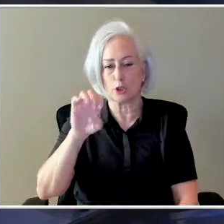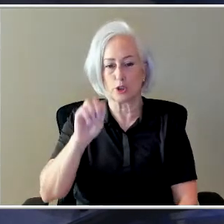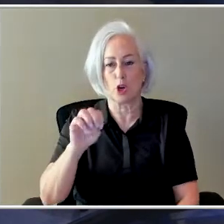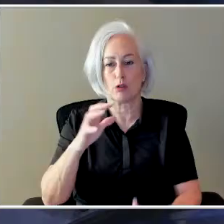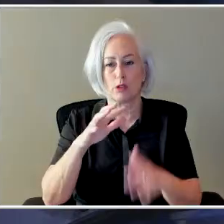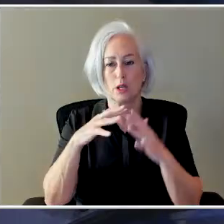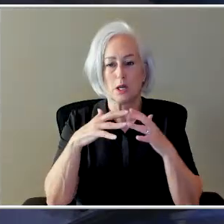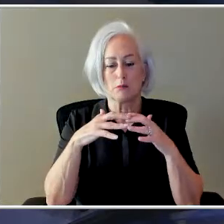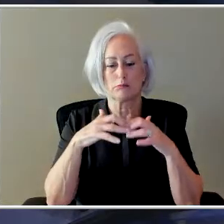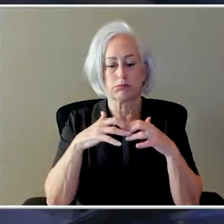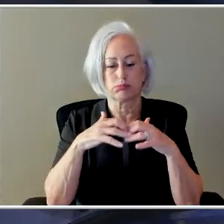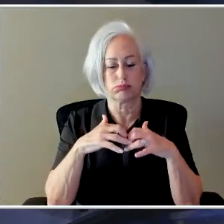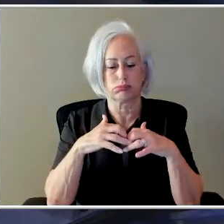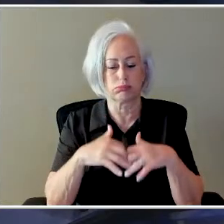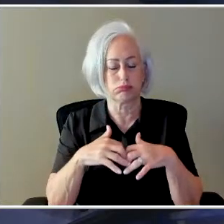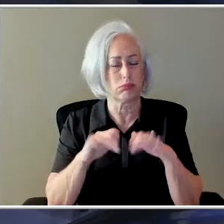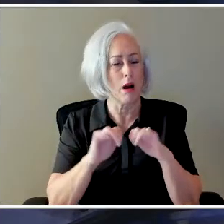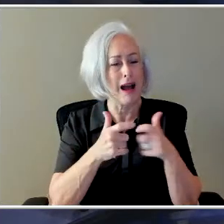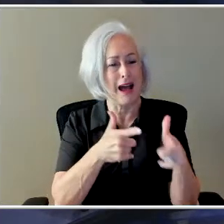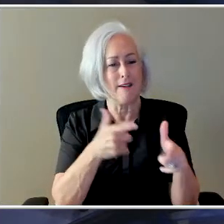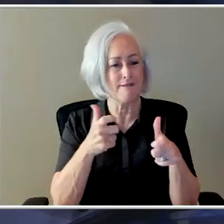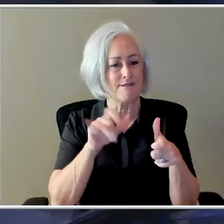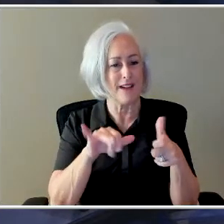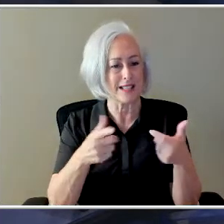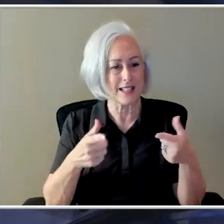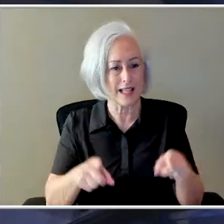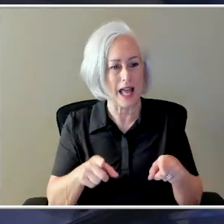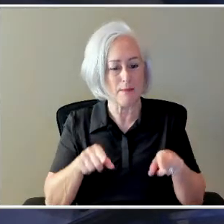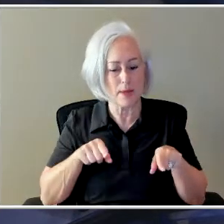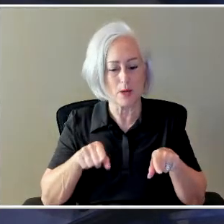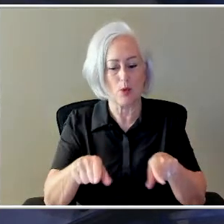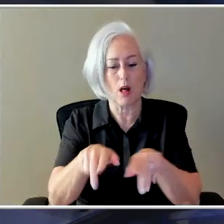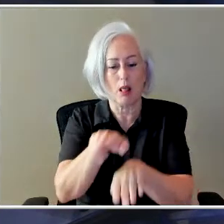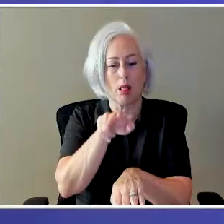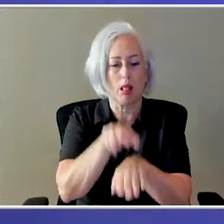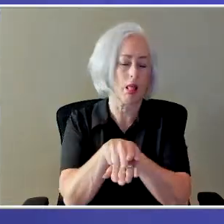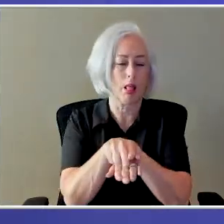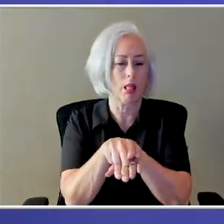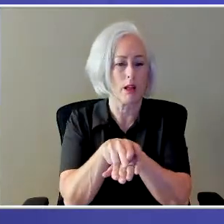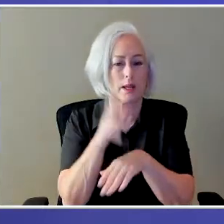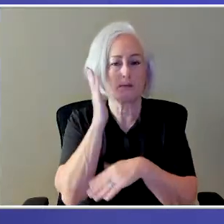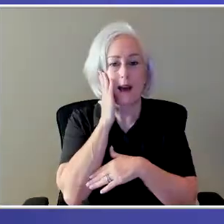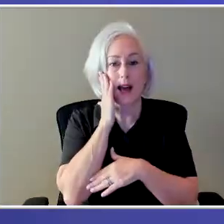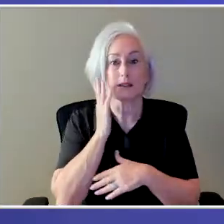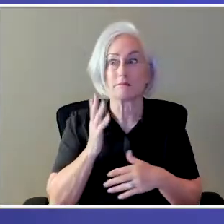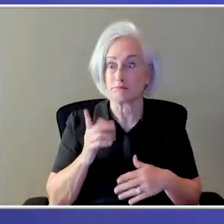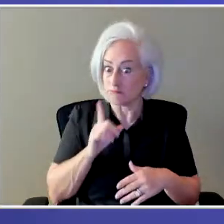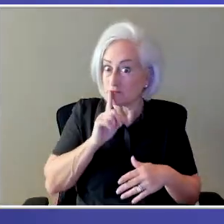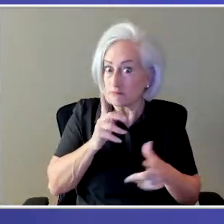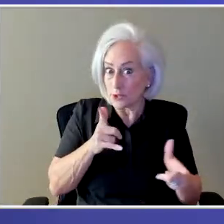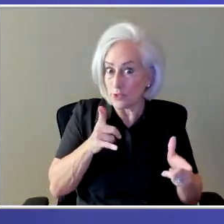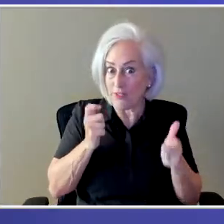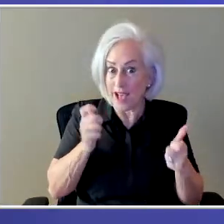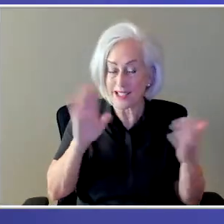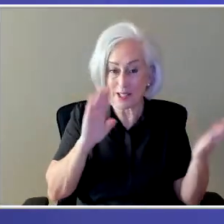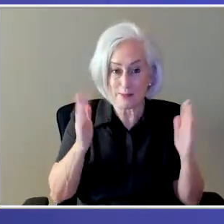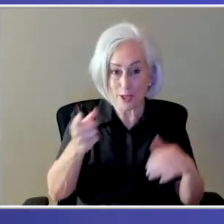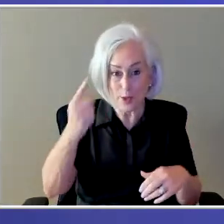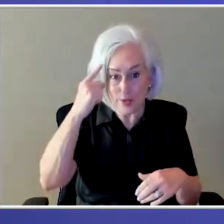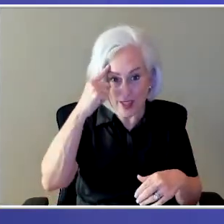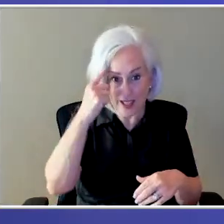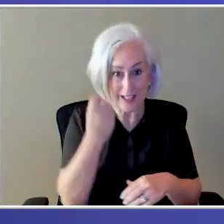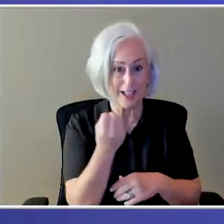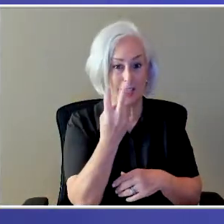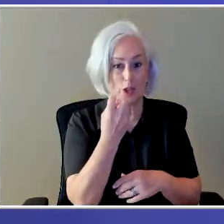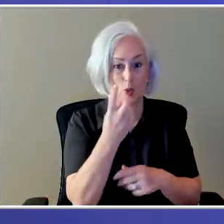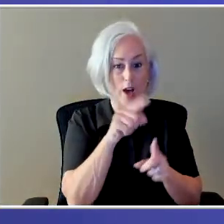losing muscle when they're stuck in bed like Kurt was? Yeah, surprisingly it's quicker than you think. It can be almost 12 to 24 hours.